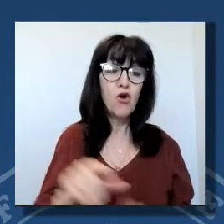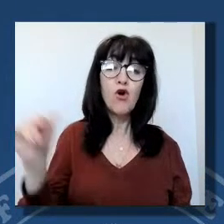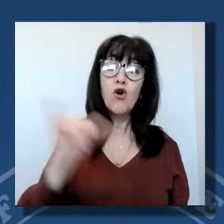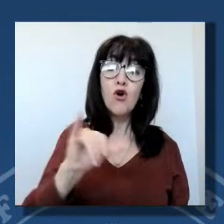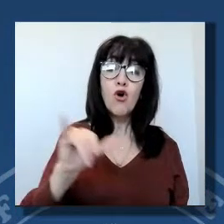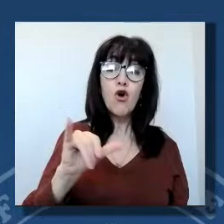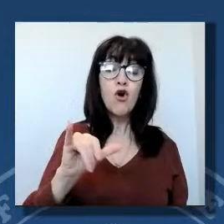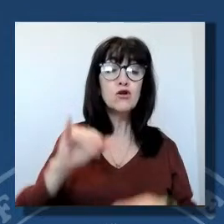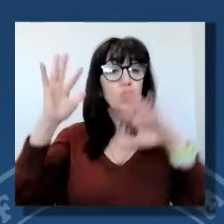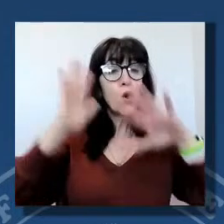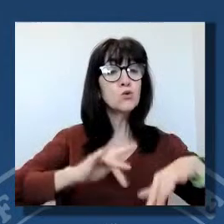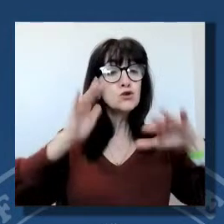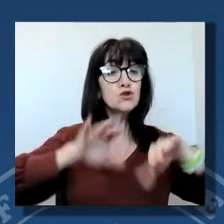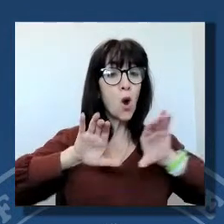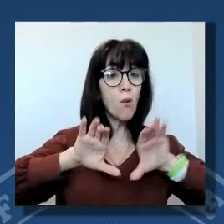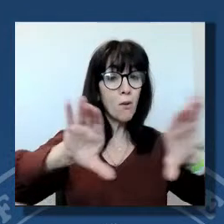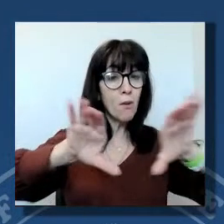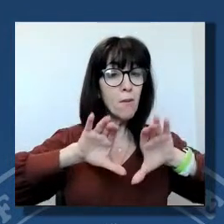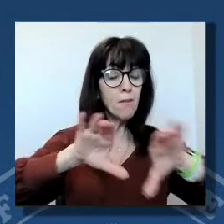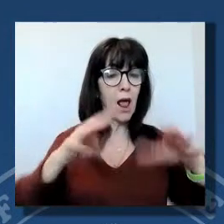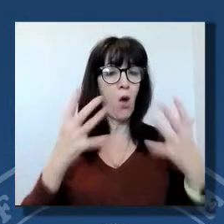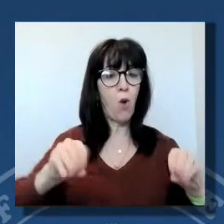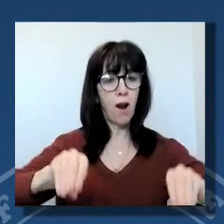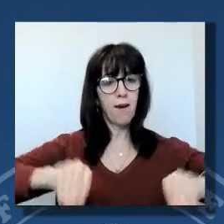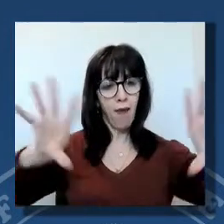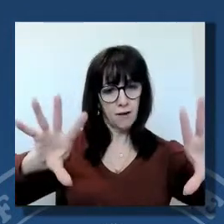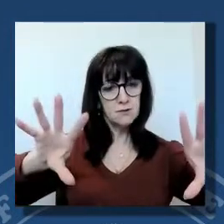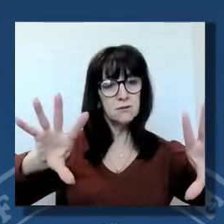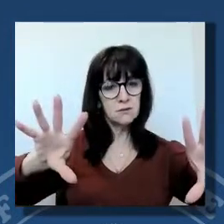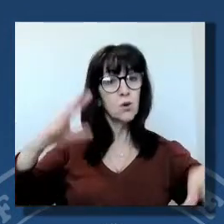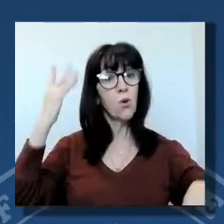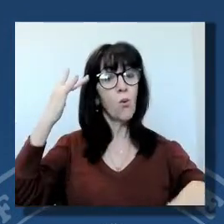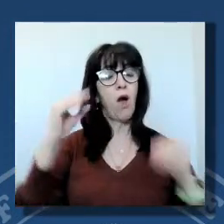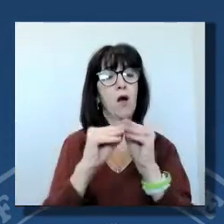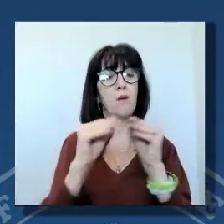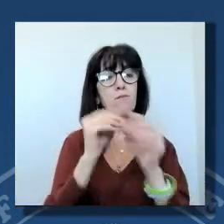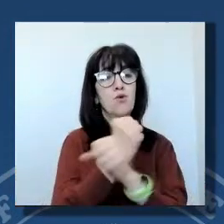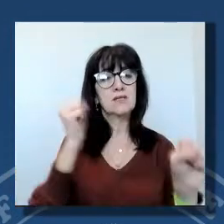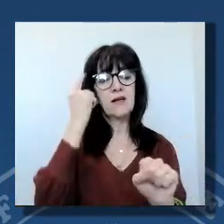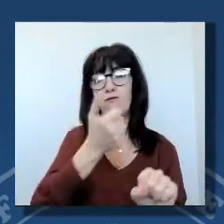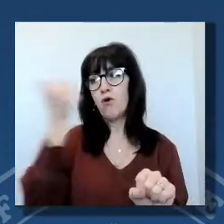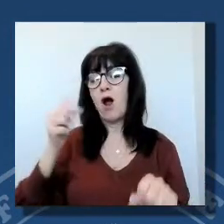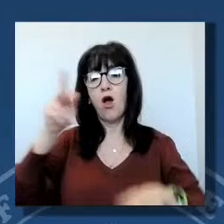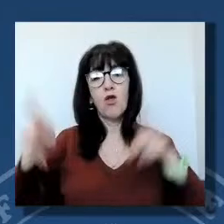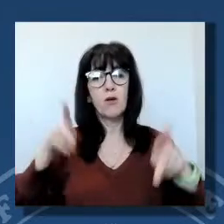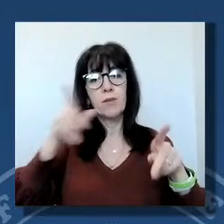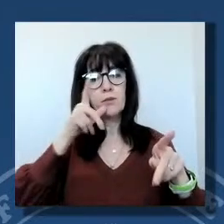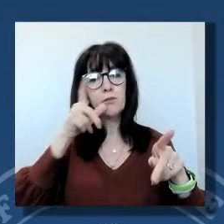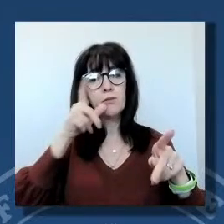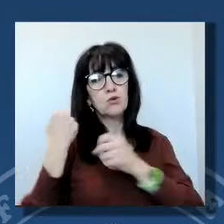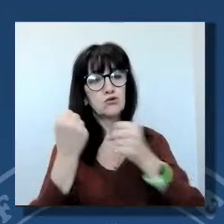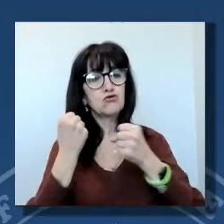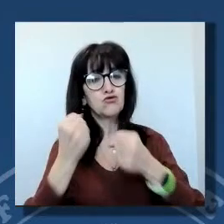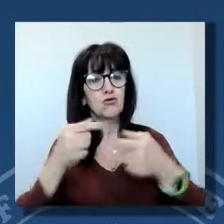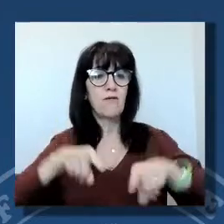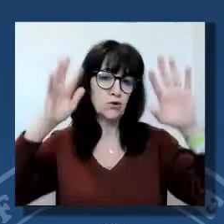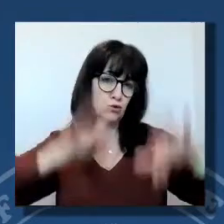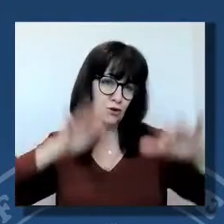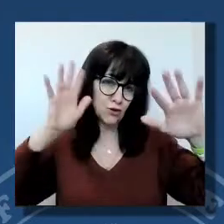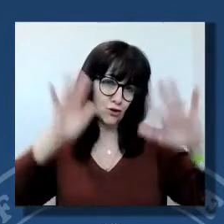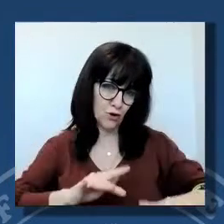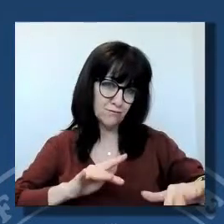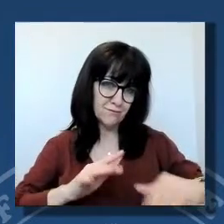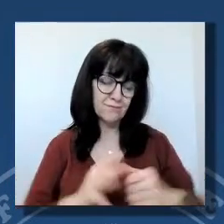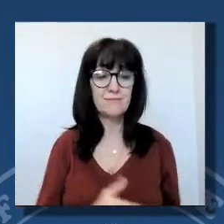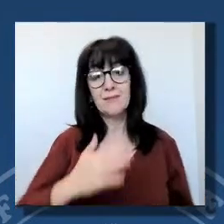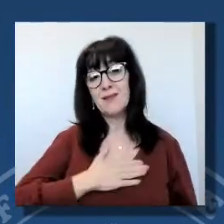more visible to the public. Again, thank you to the members of the General Assembly for their continued support. And now it's my honor to